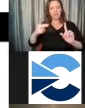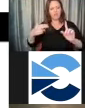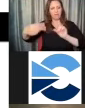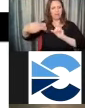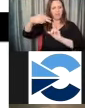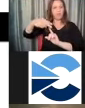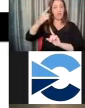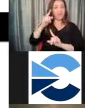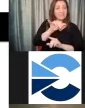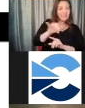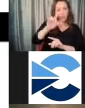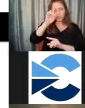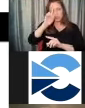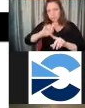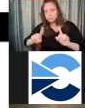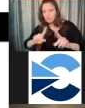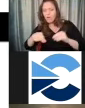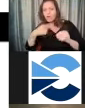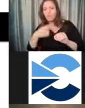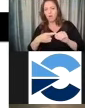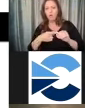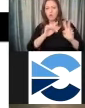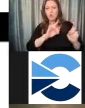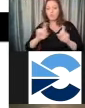or differently. And that's important because